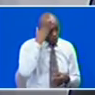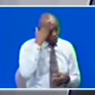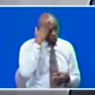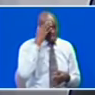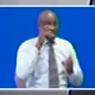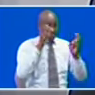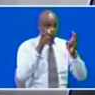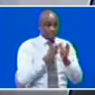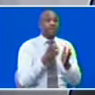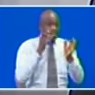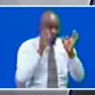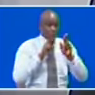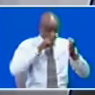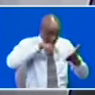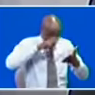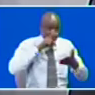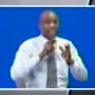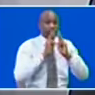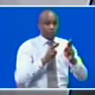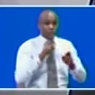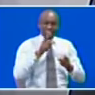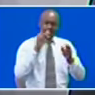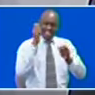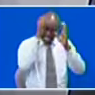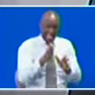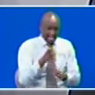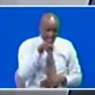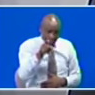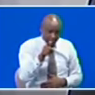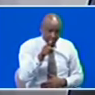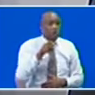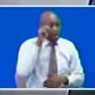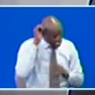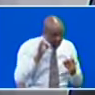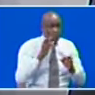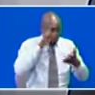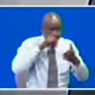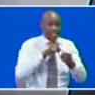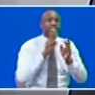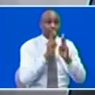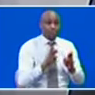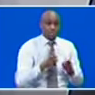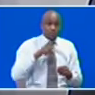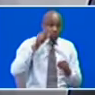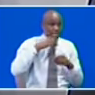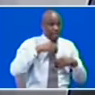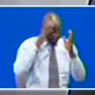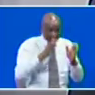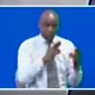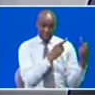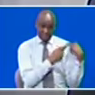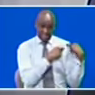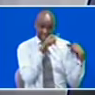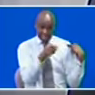if you read that report as a Kenyan, there is no way you can read that report and leave the person who's in charge